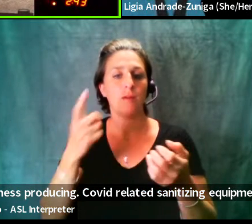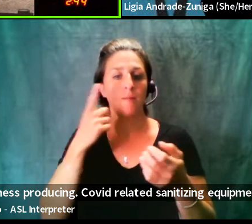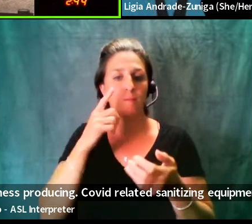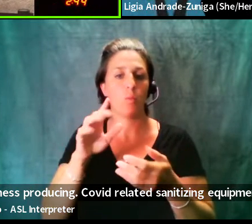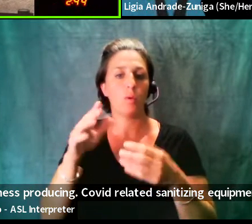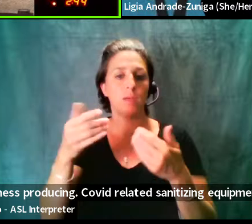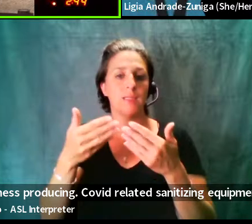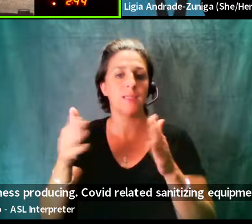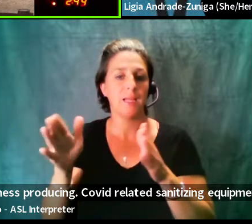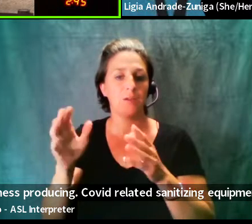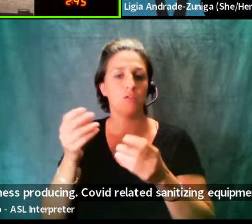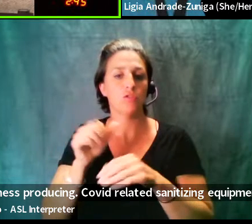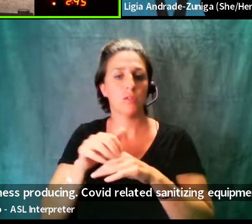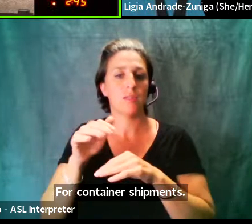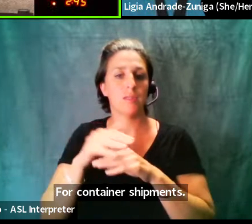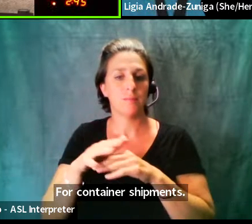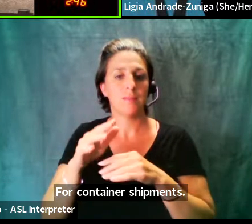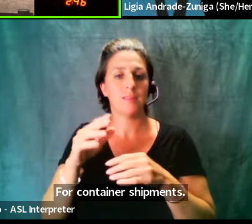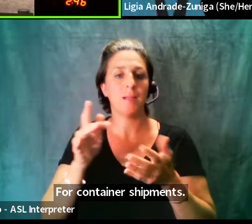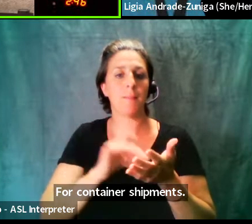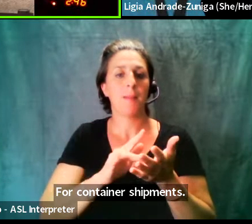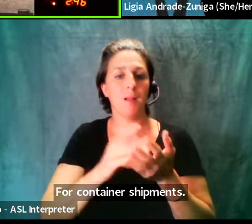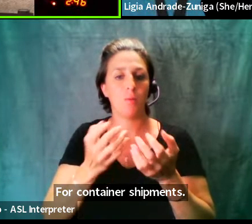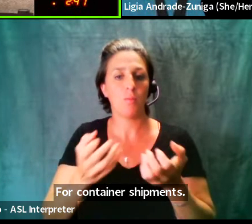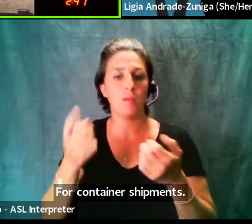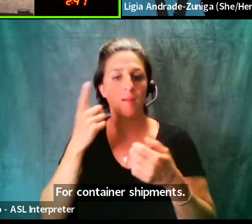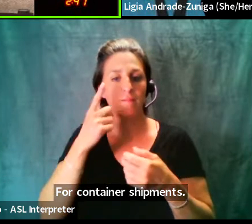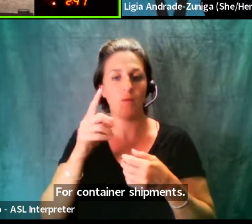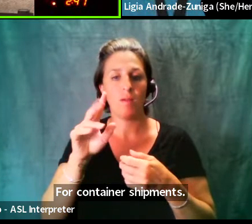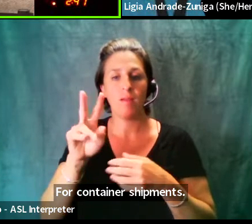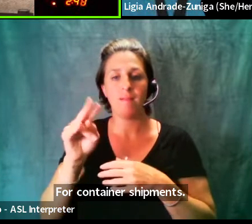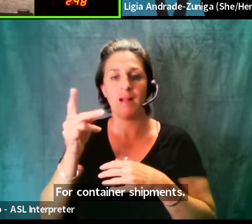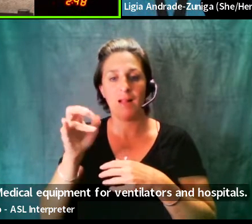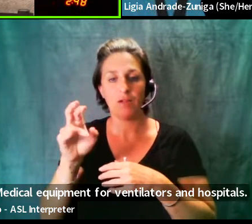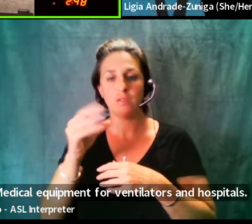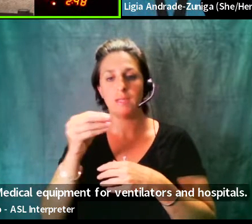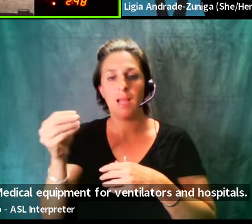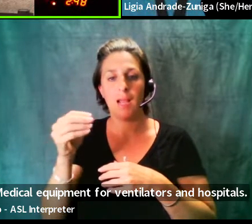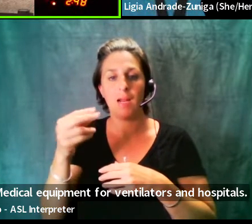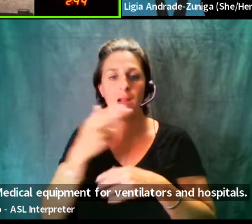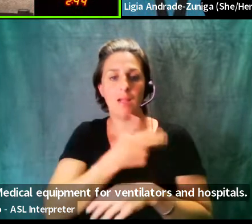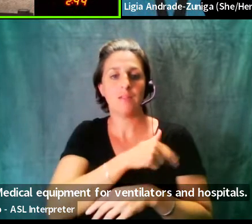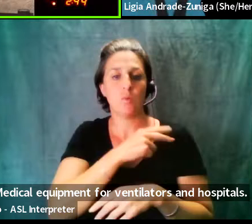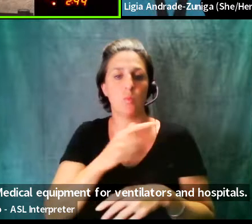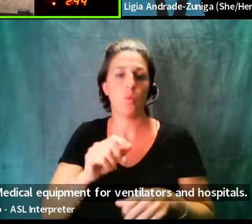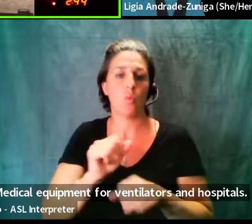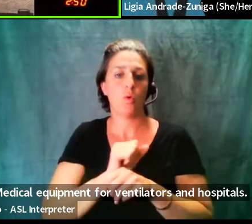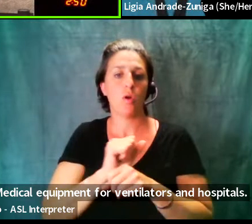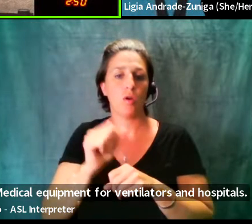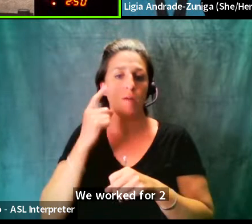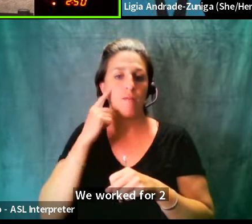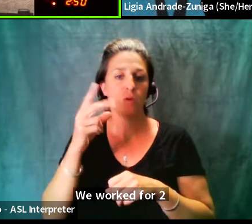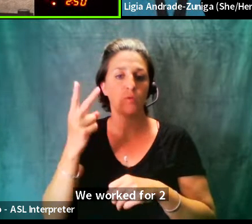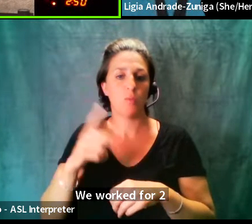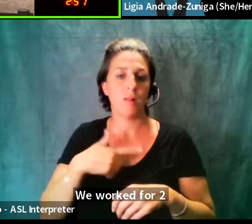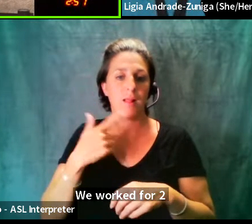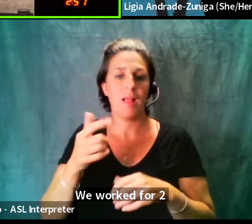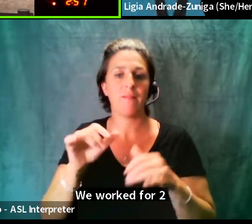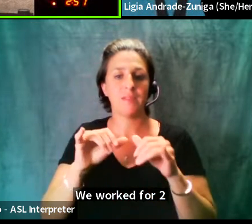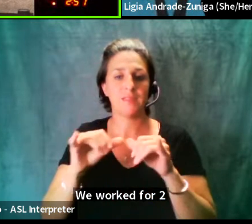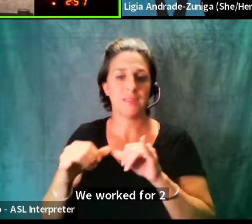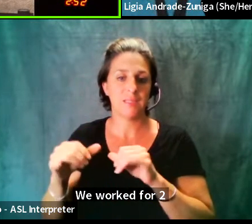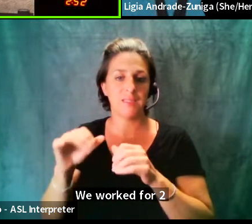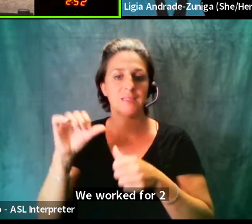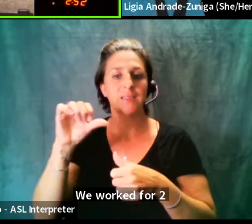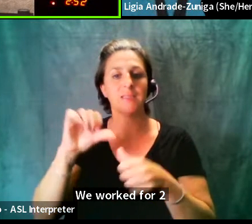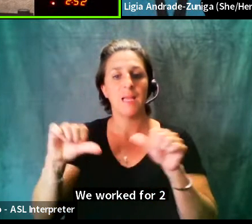medical equipment for ventilators and hospitals. We worked for 2 life science companies that said we had to stay open to support